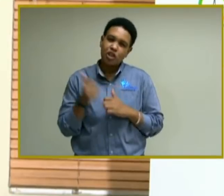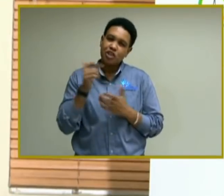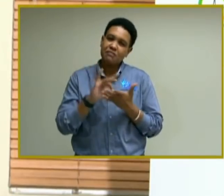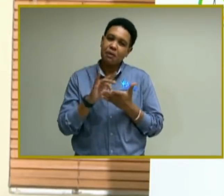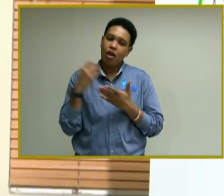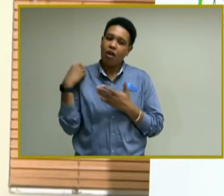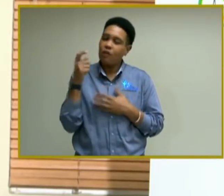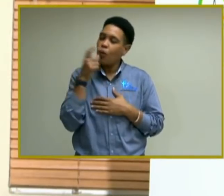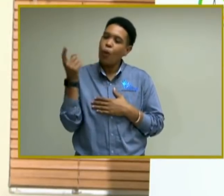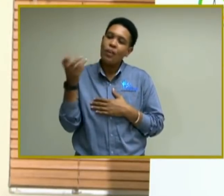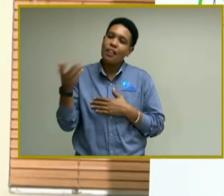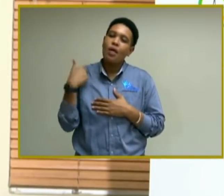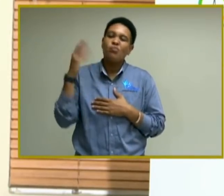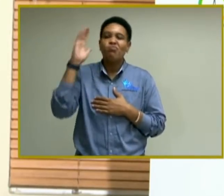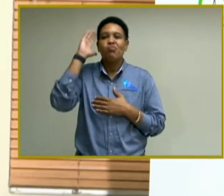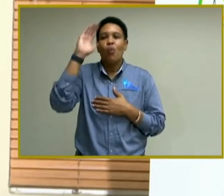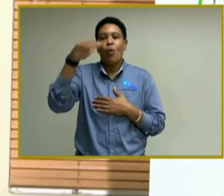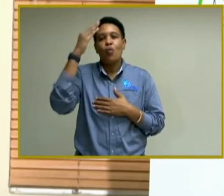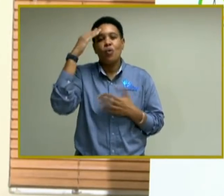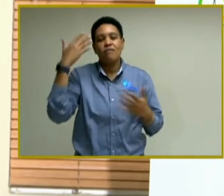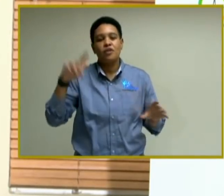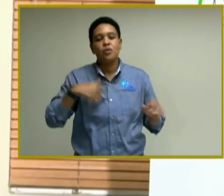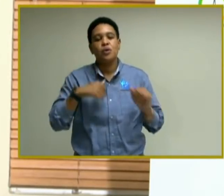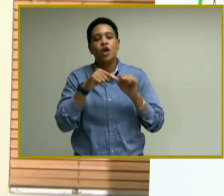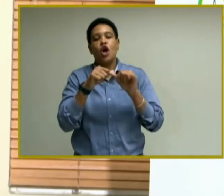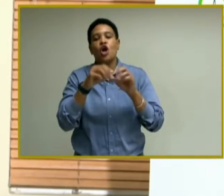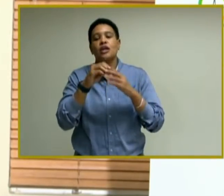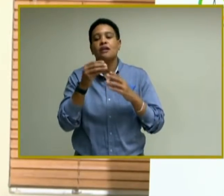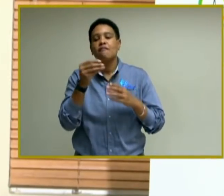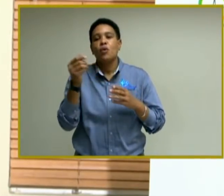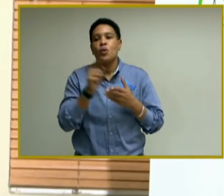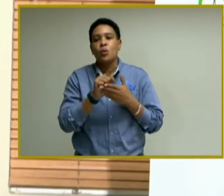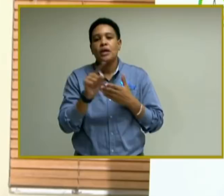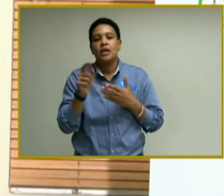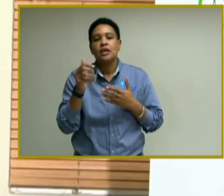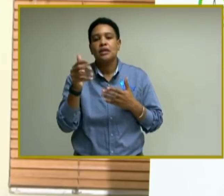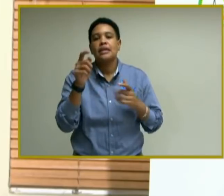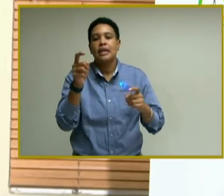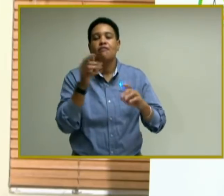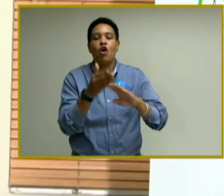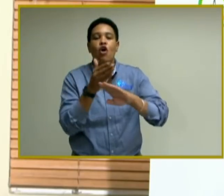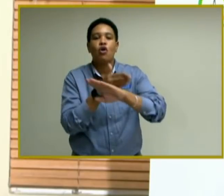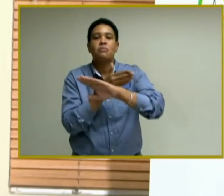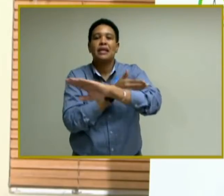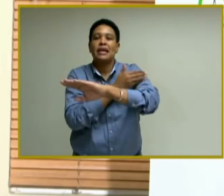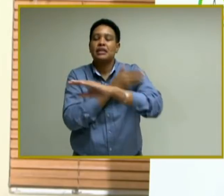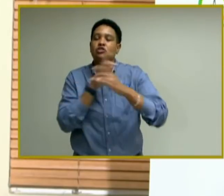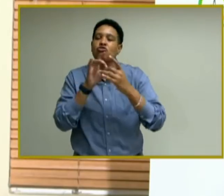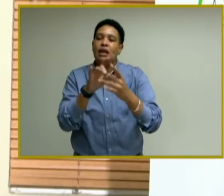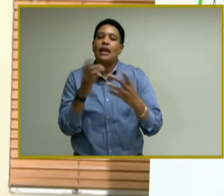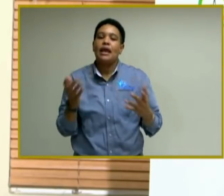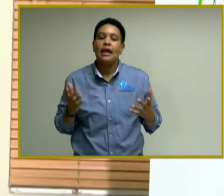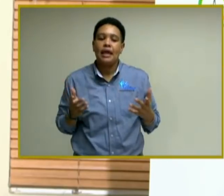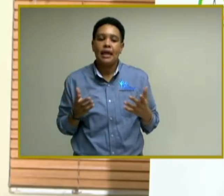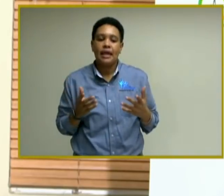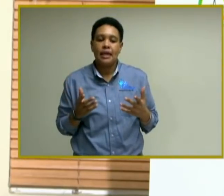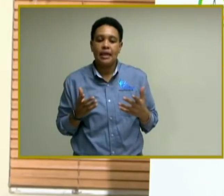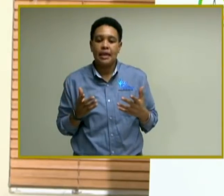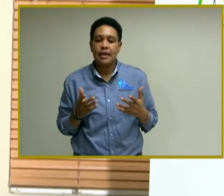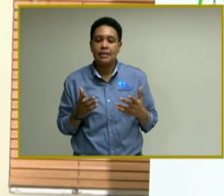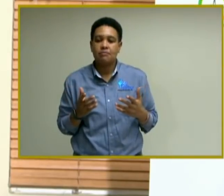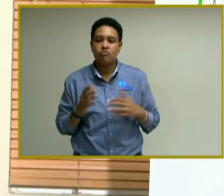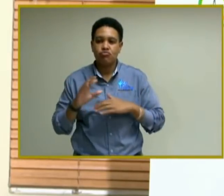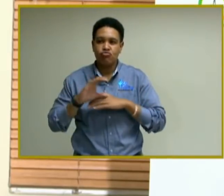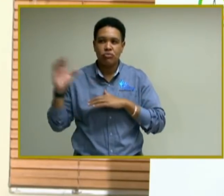with. We will continue in the coming weeks to give updates around the